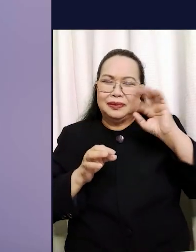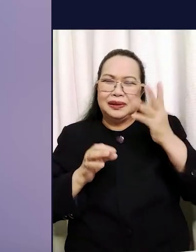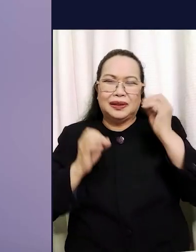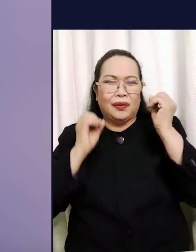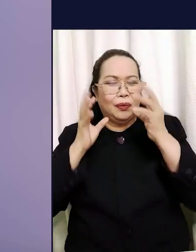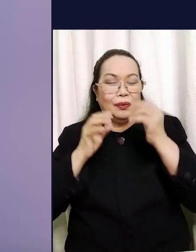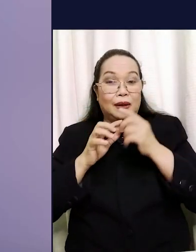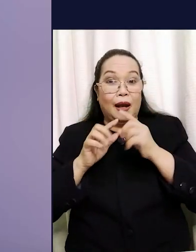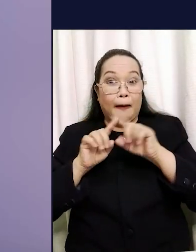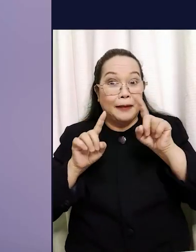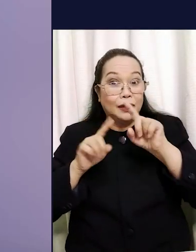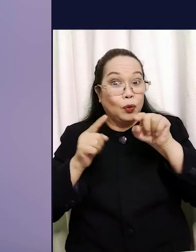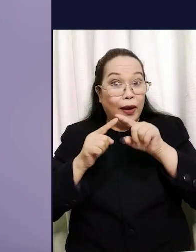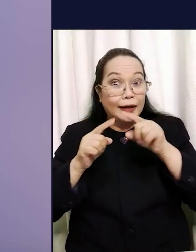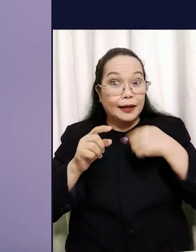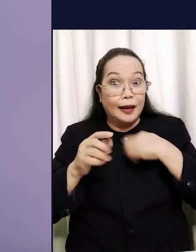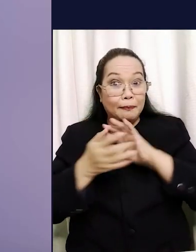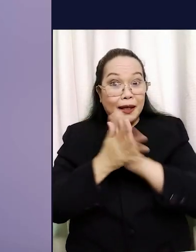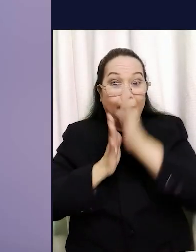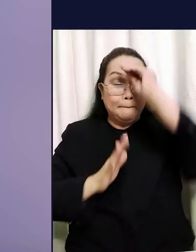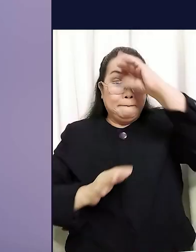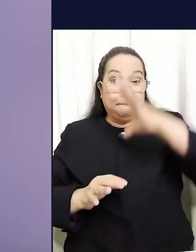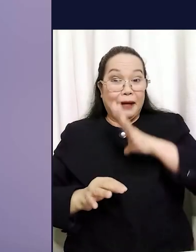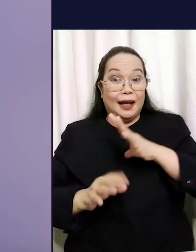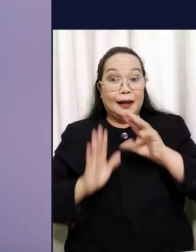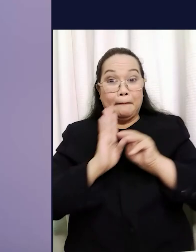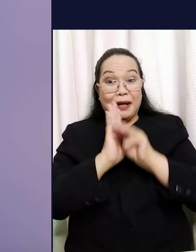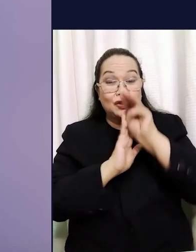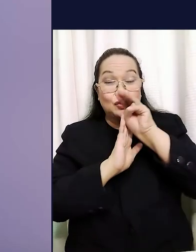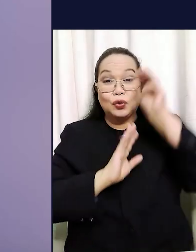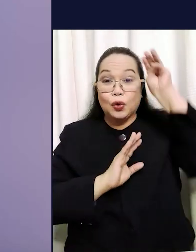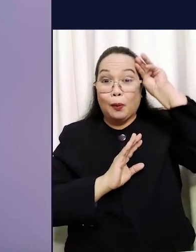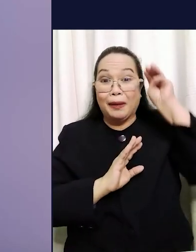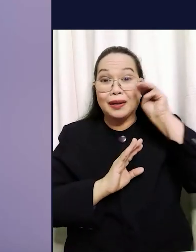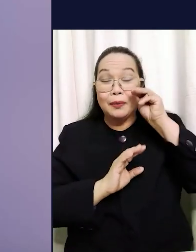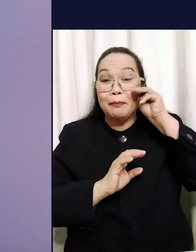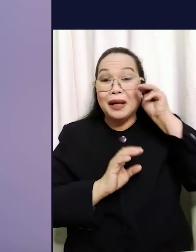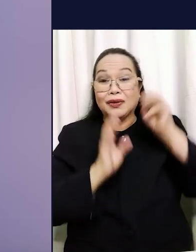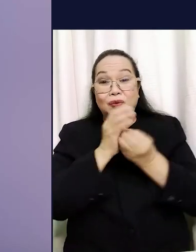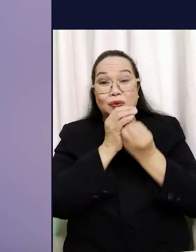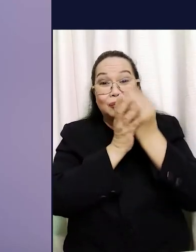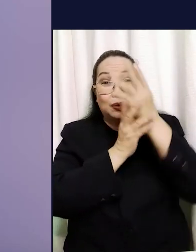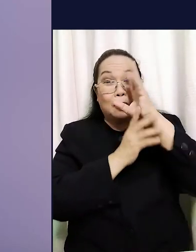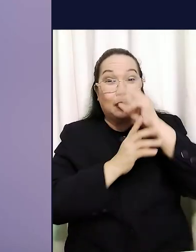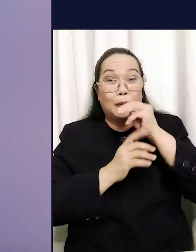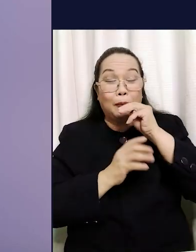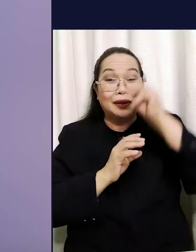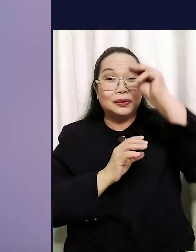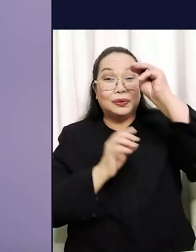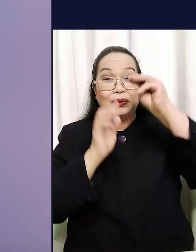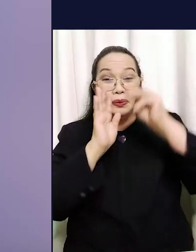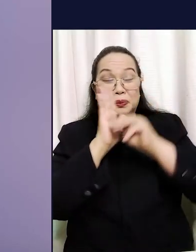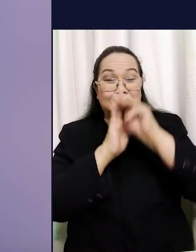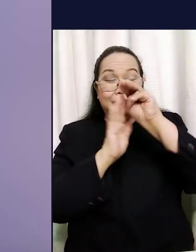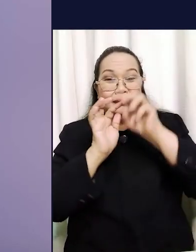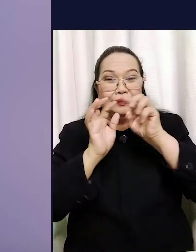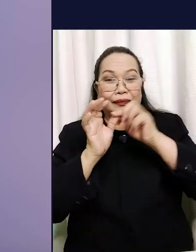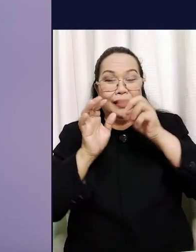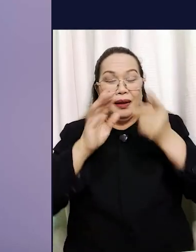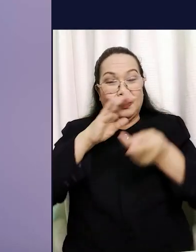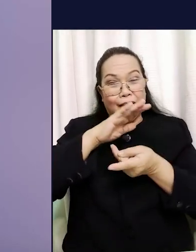I spoke like a child, I thought like a child, I reasoned like a child, but when I became man, I gave